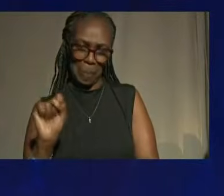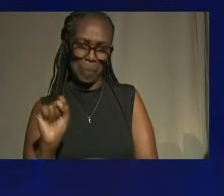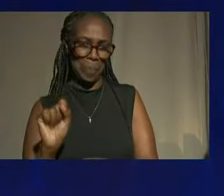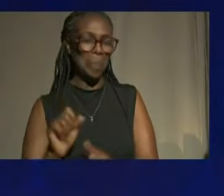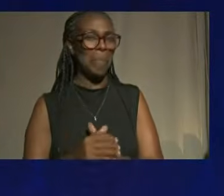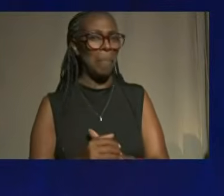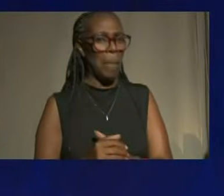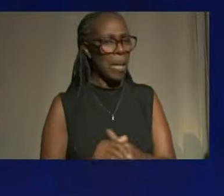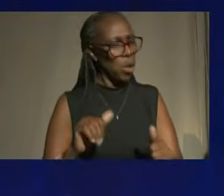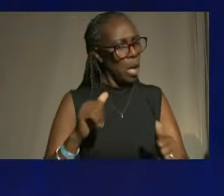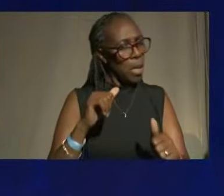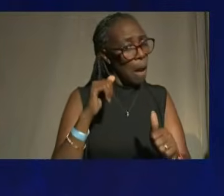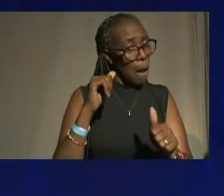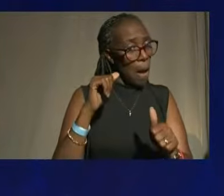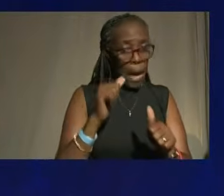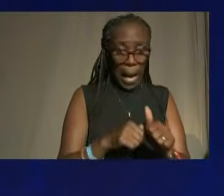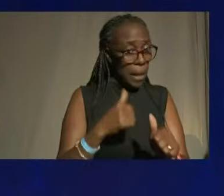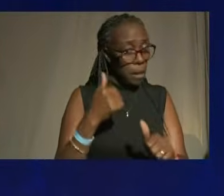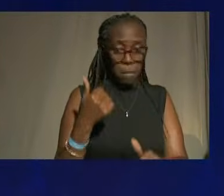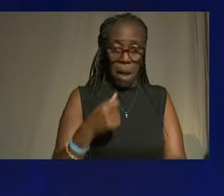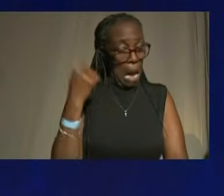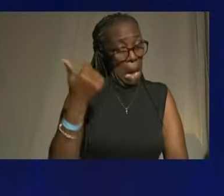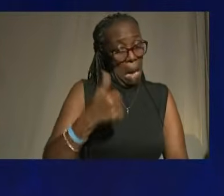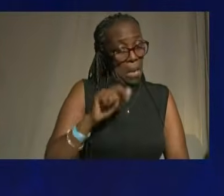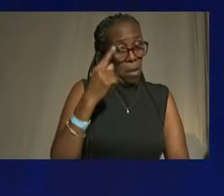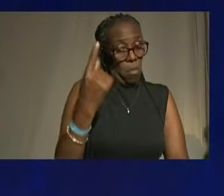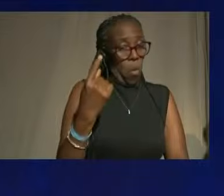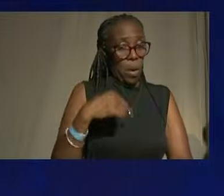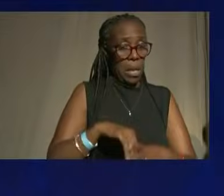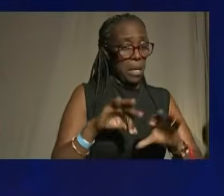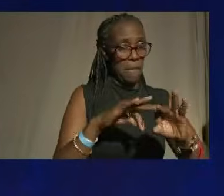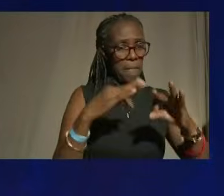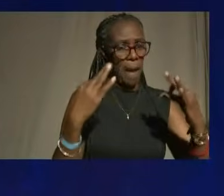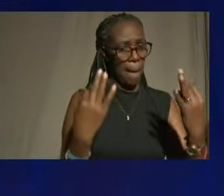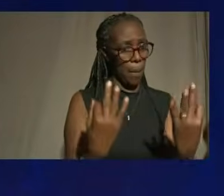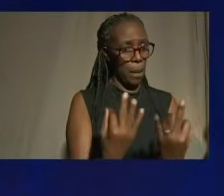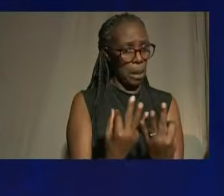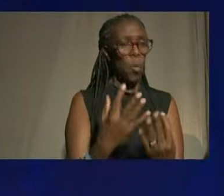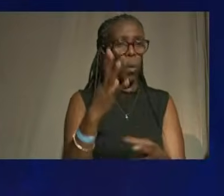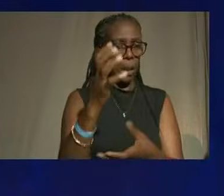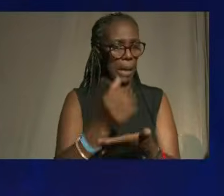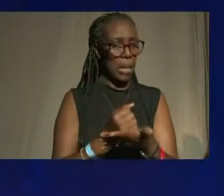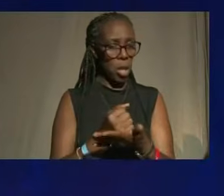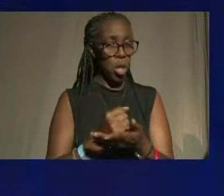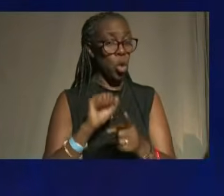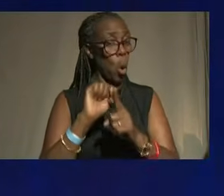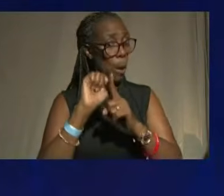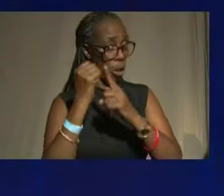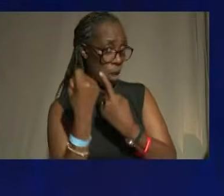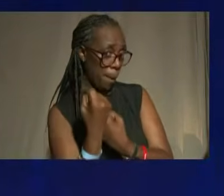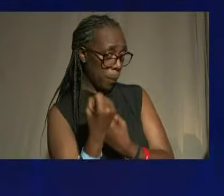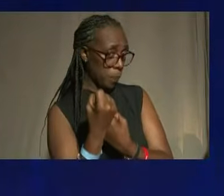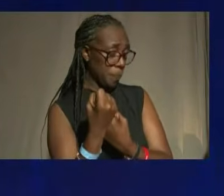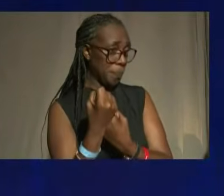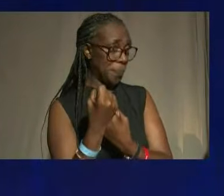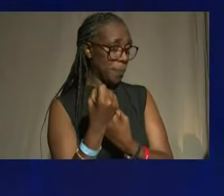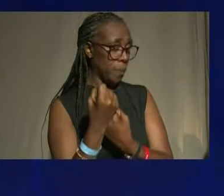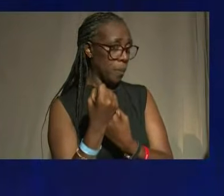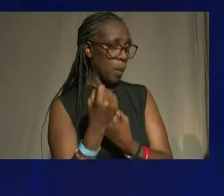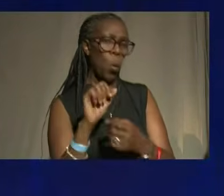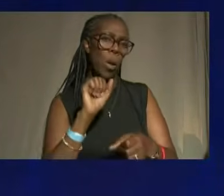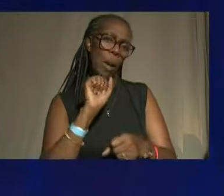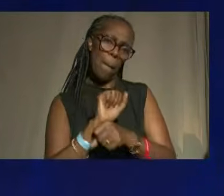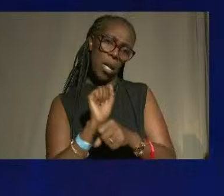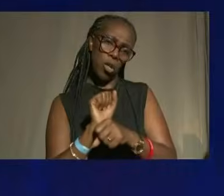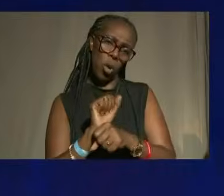their family gets a scholarship, and that means for persons who are currently at university, we are going to ensure that those who are